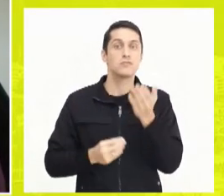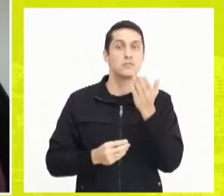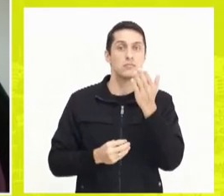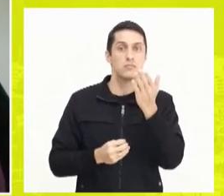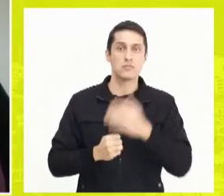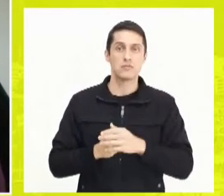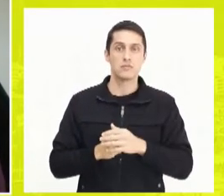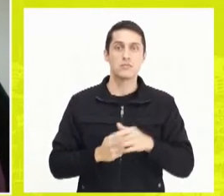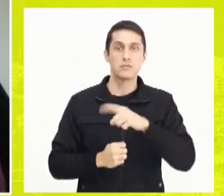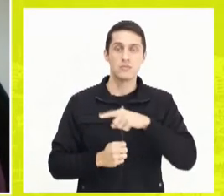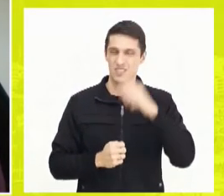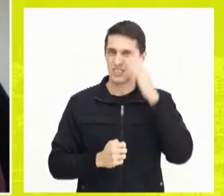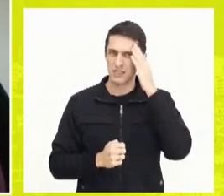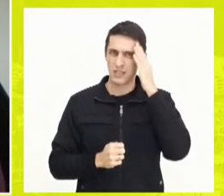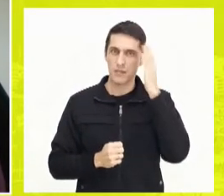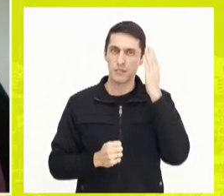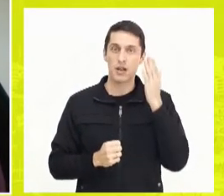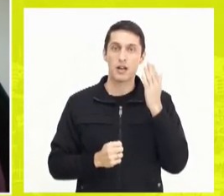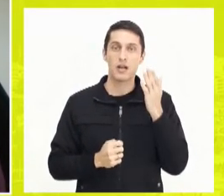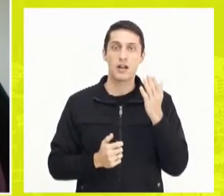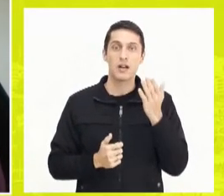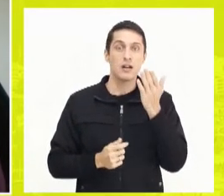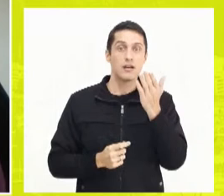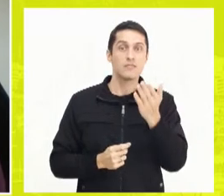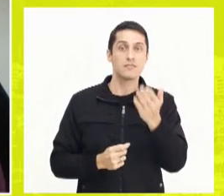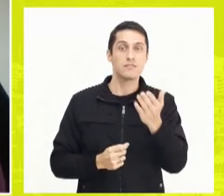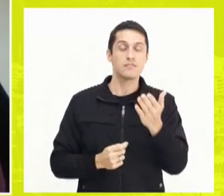how can we really use